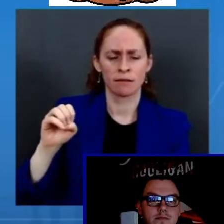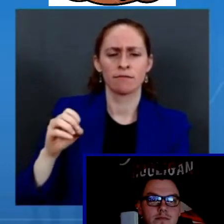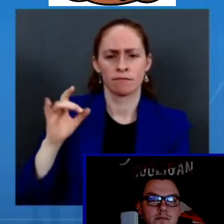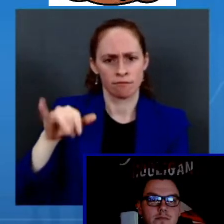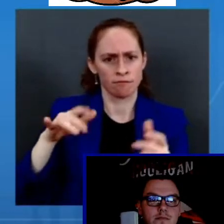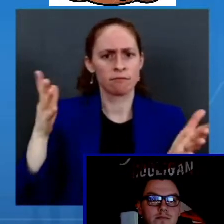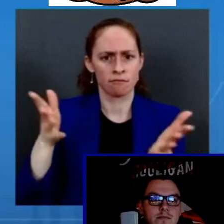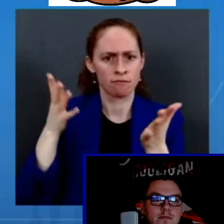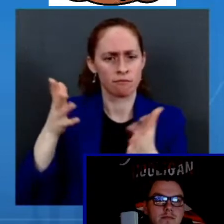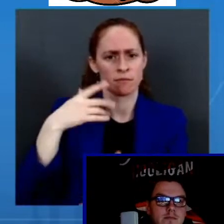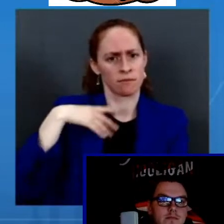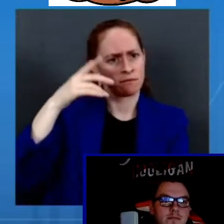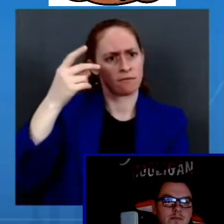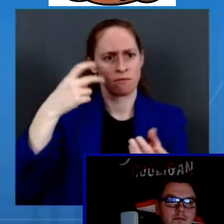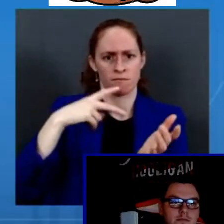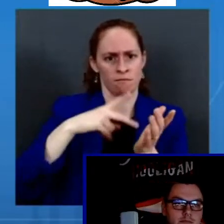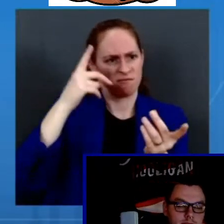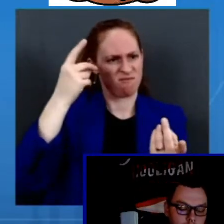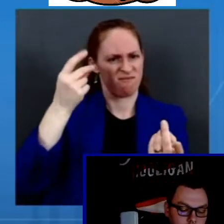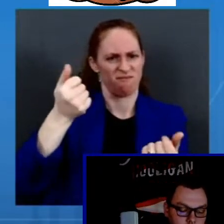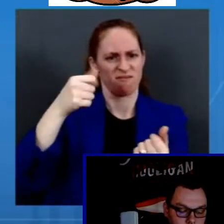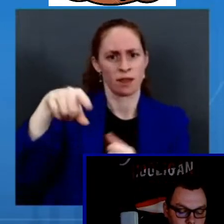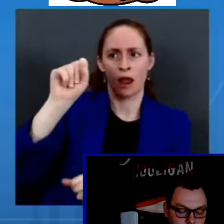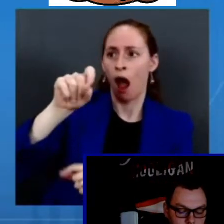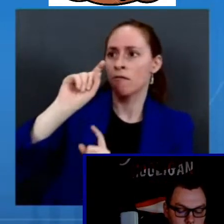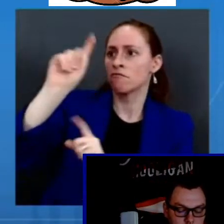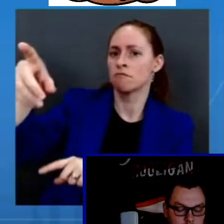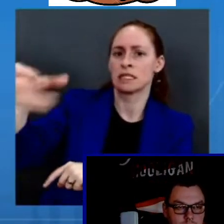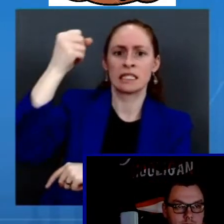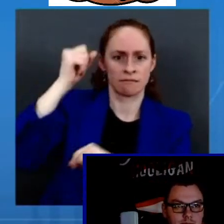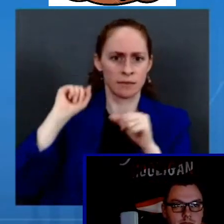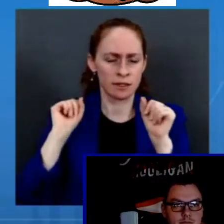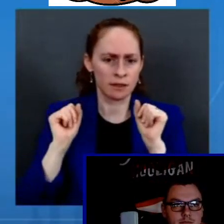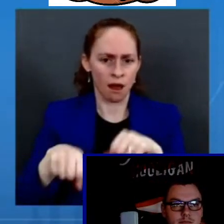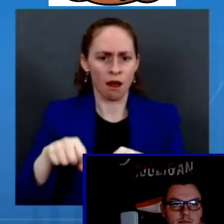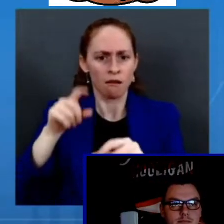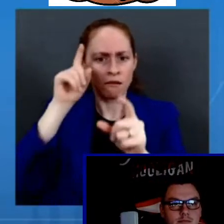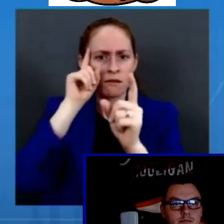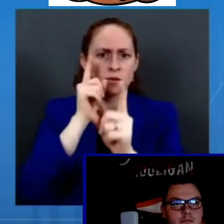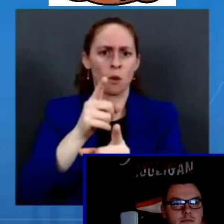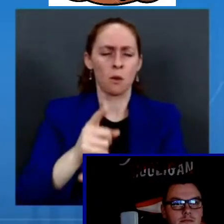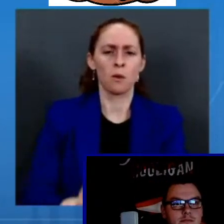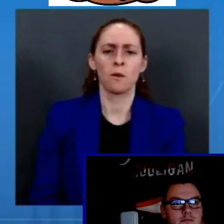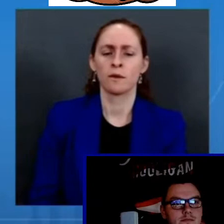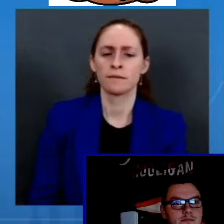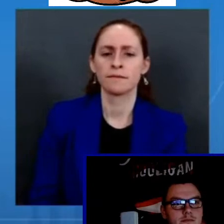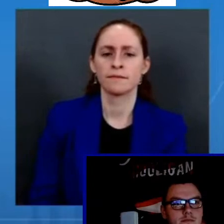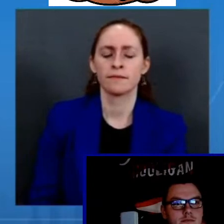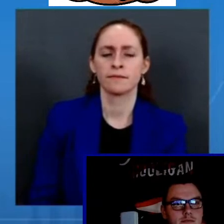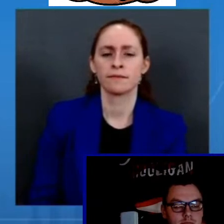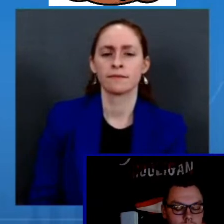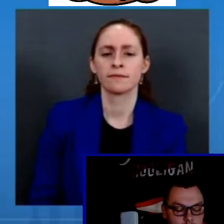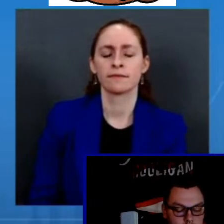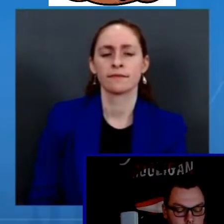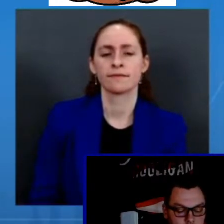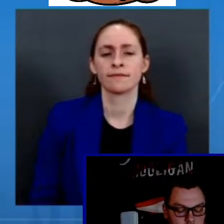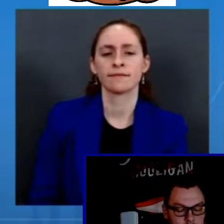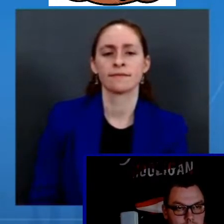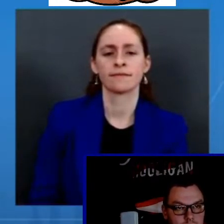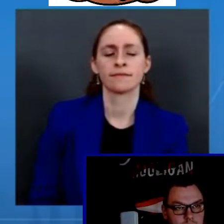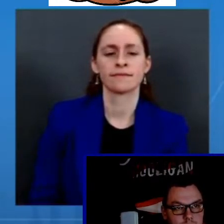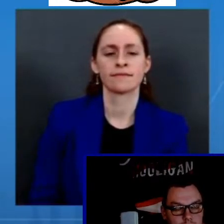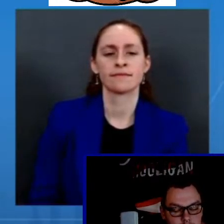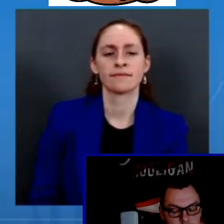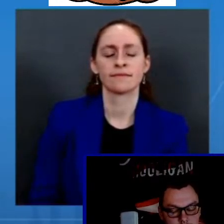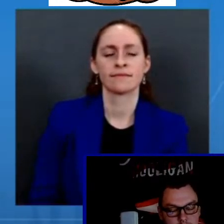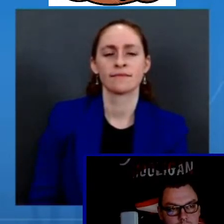mentioned in my comments, as part of the administration's commitment to equity, we're also distributing antiviral pills, Pfizer, directly to